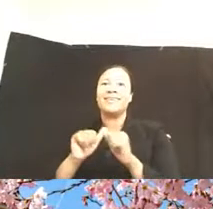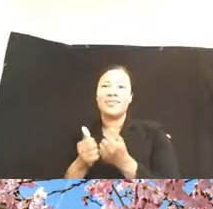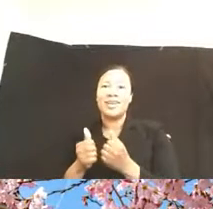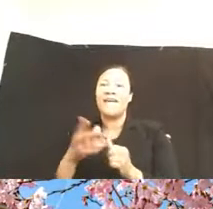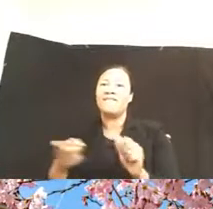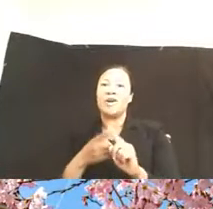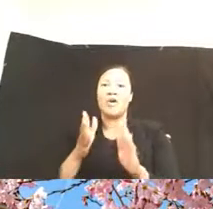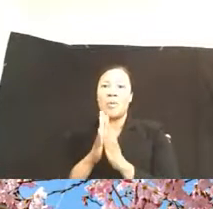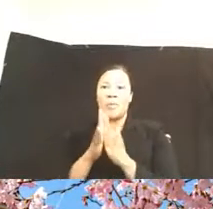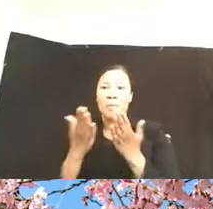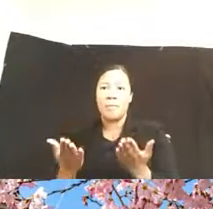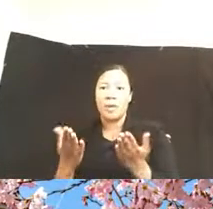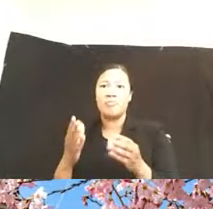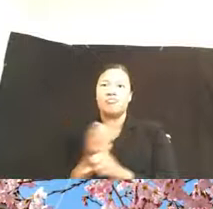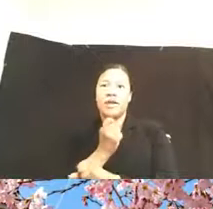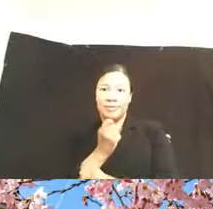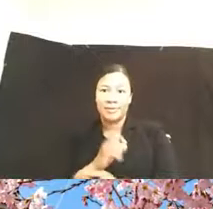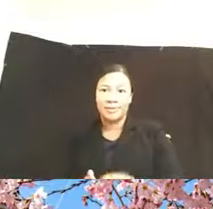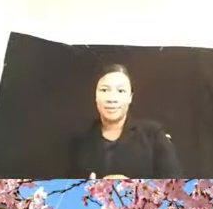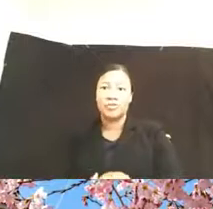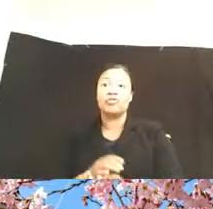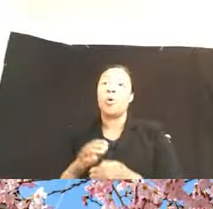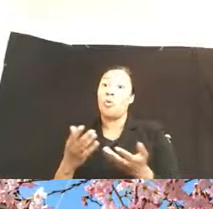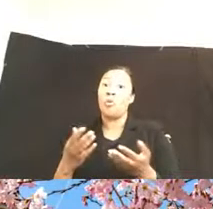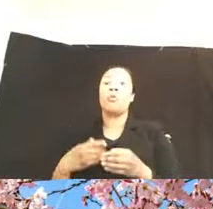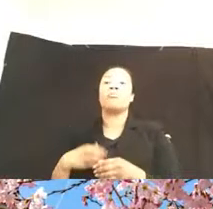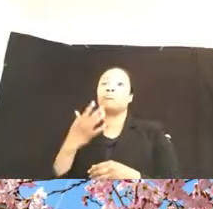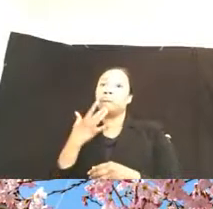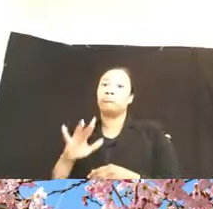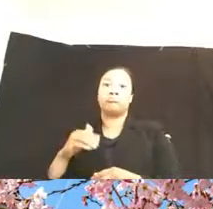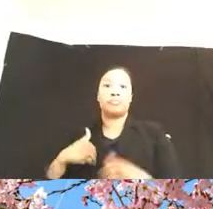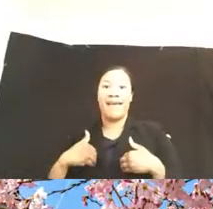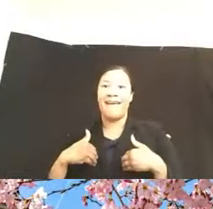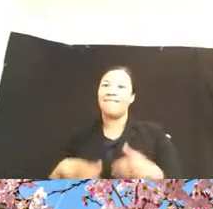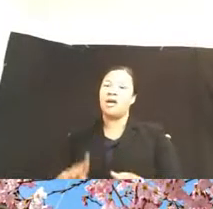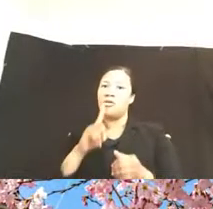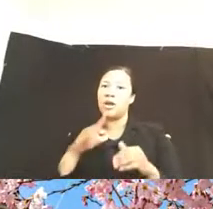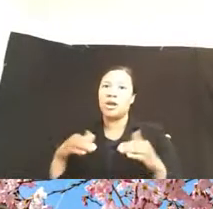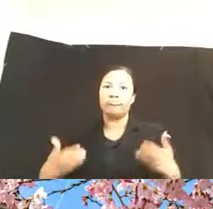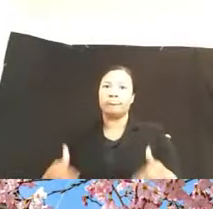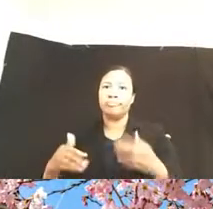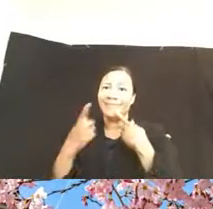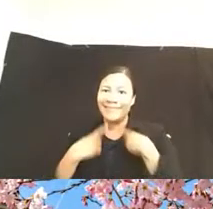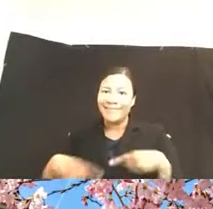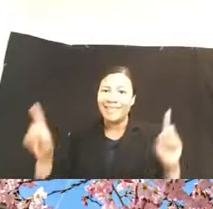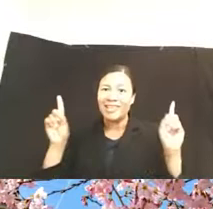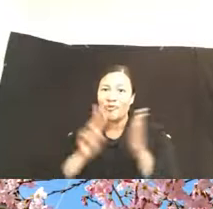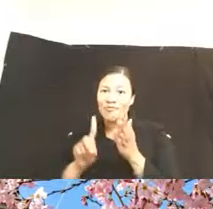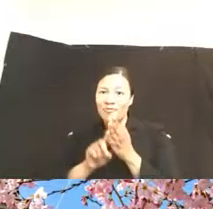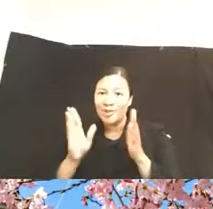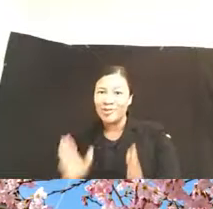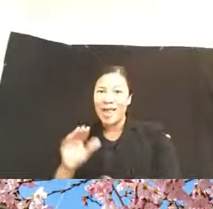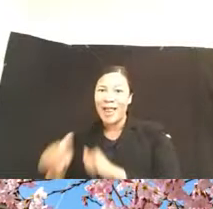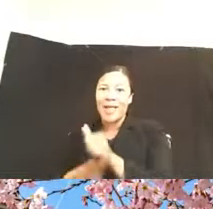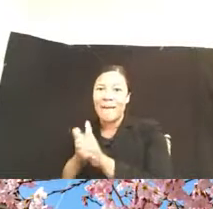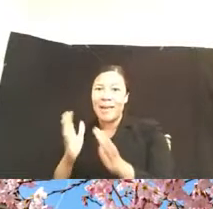prize. To be sure, we have with us this afternoon a very accomplished scholar and alumna. But her accomplishments